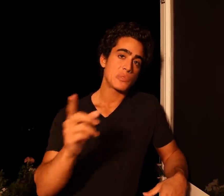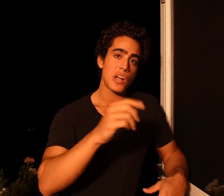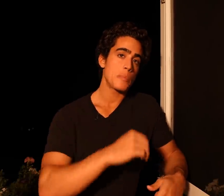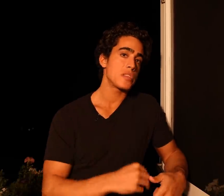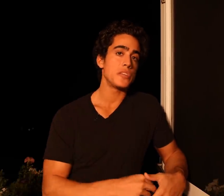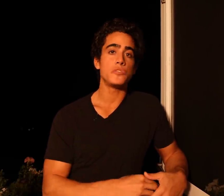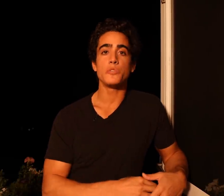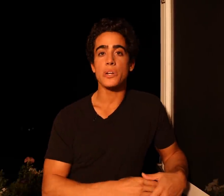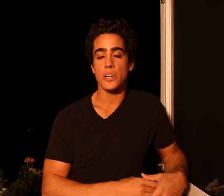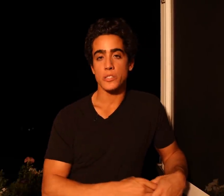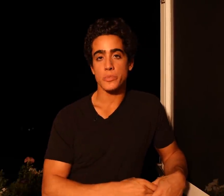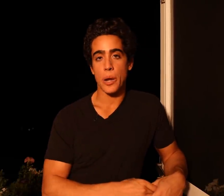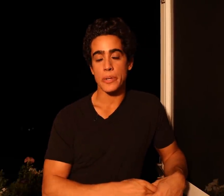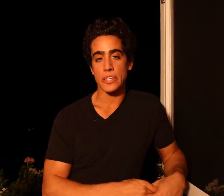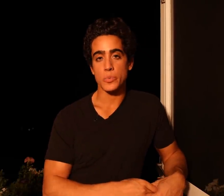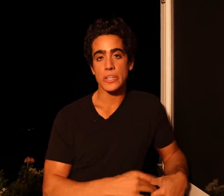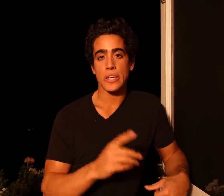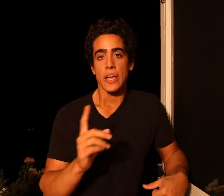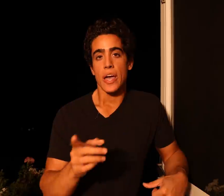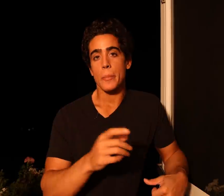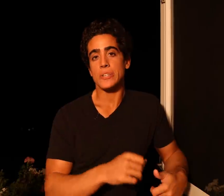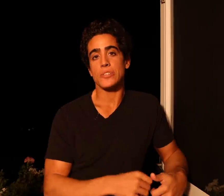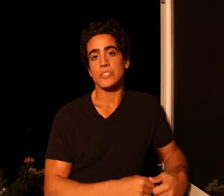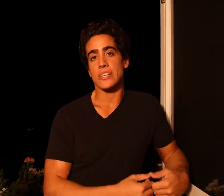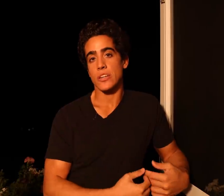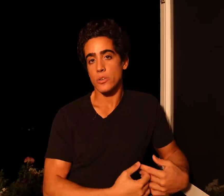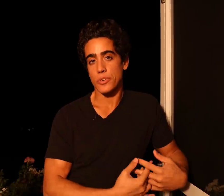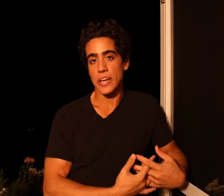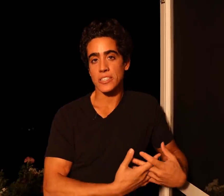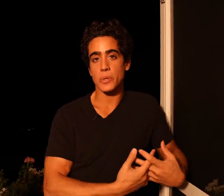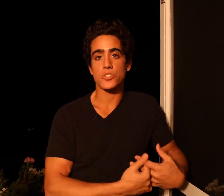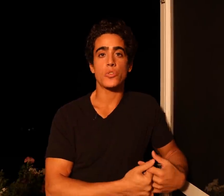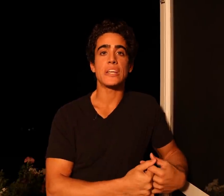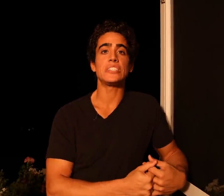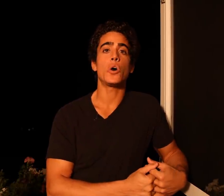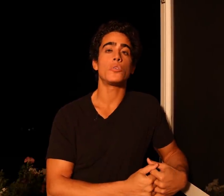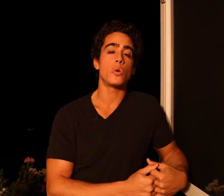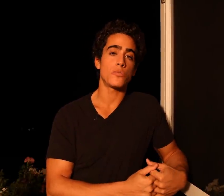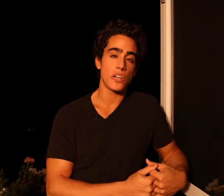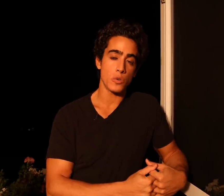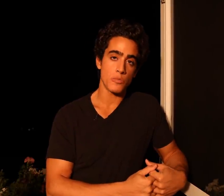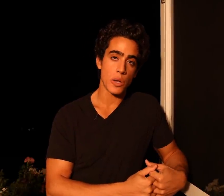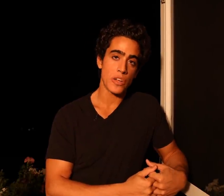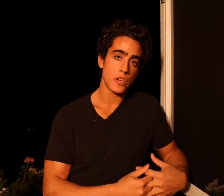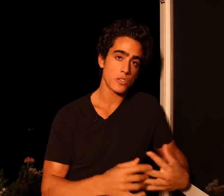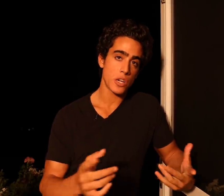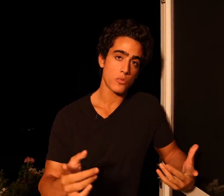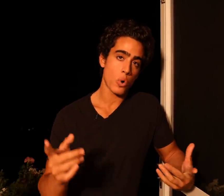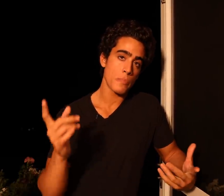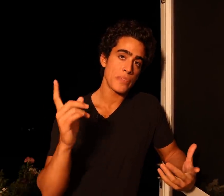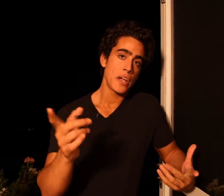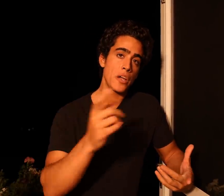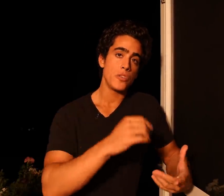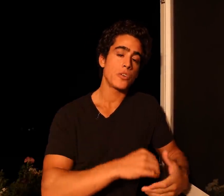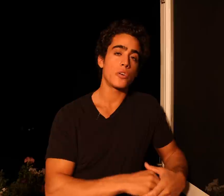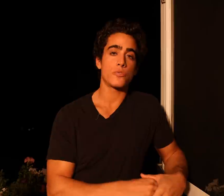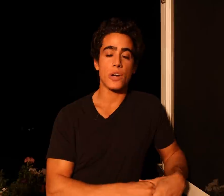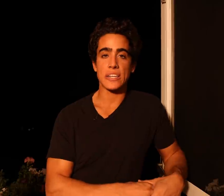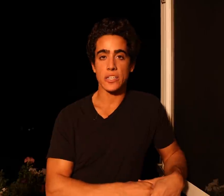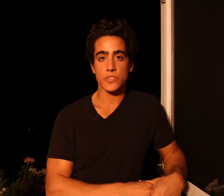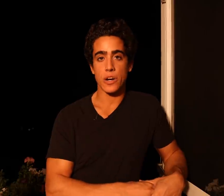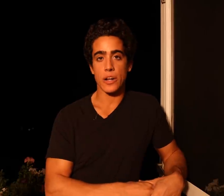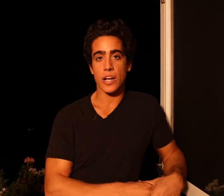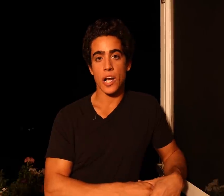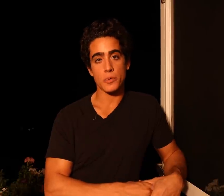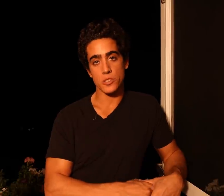subscribe so that youtube can unsubscribe you next week and be sure to check that notification bell so they don't notify you of my videos therefore you can